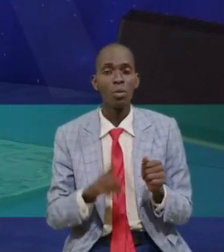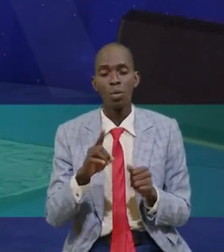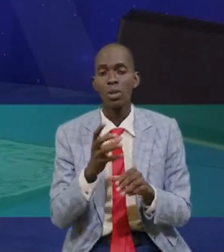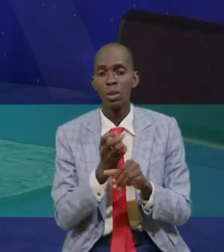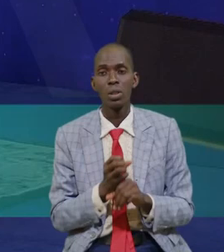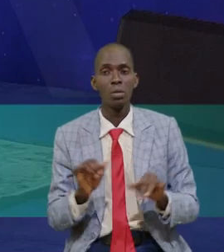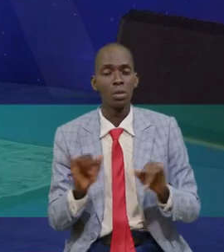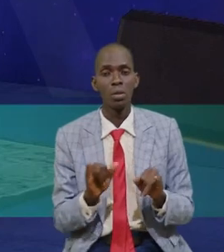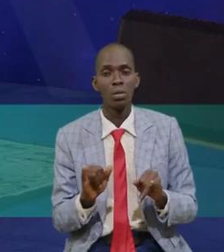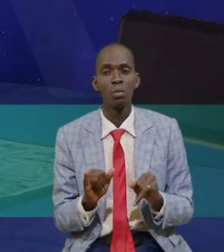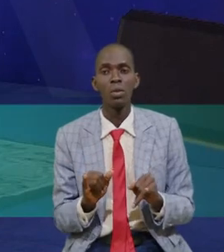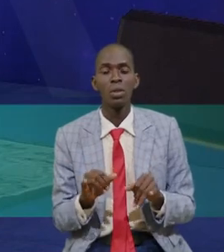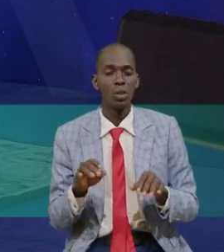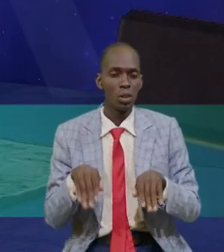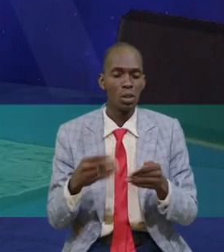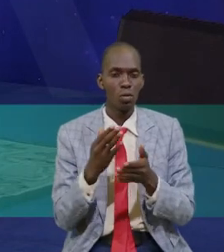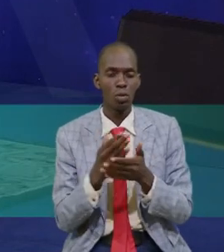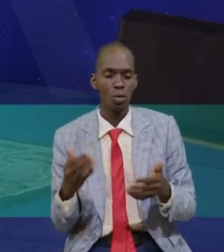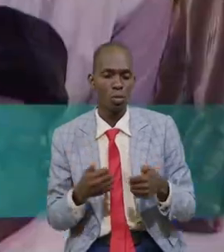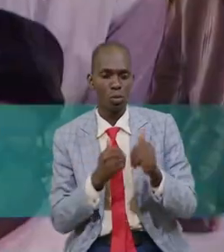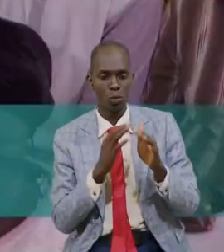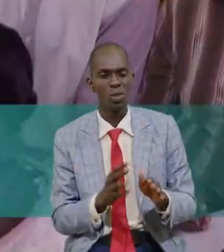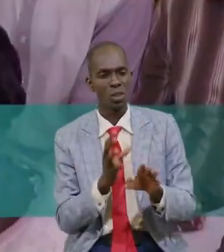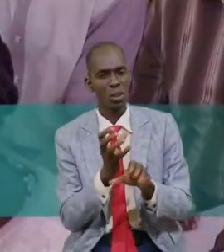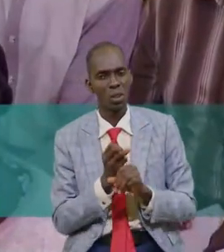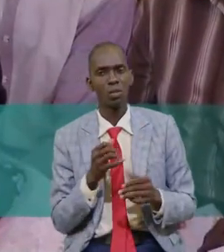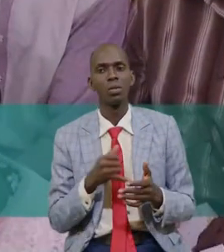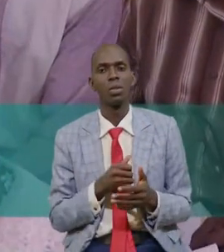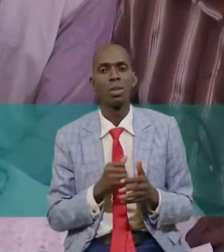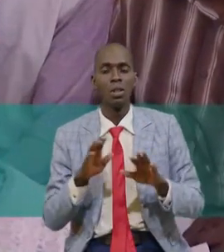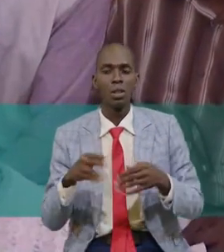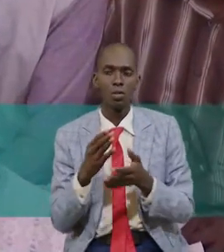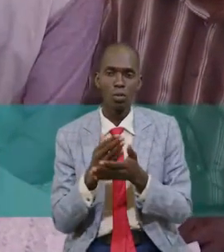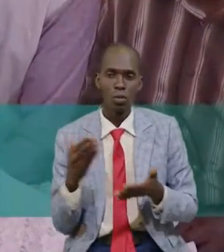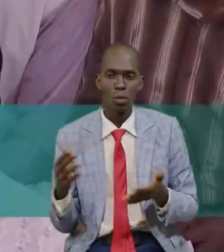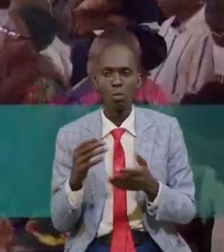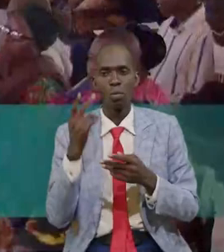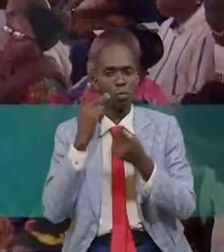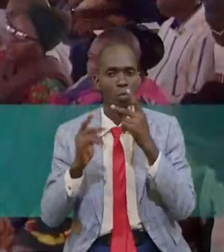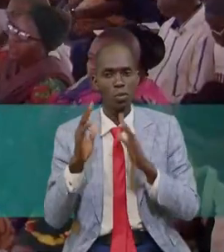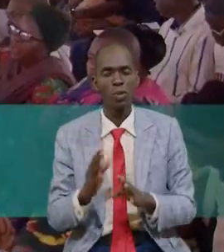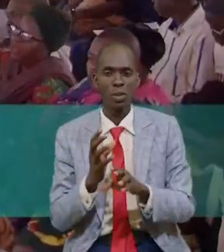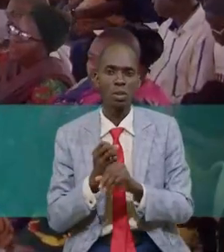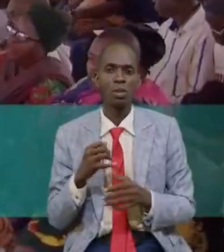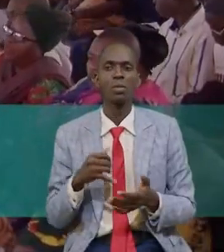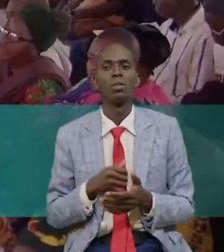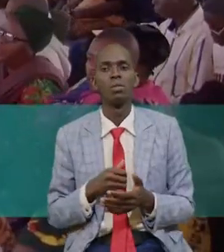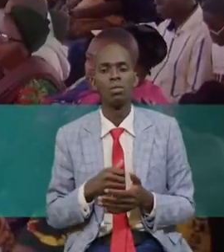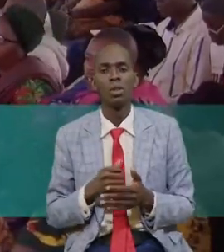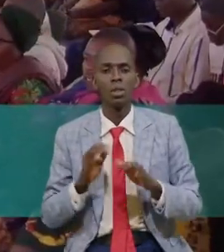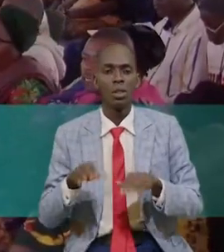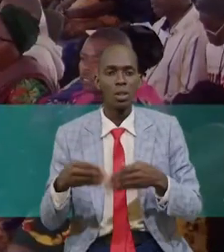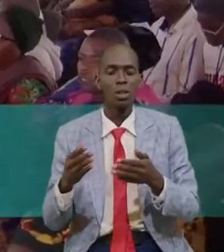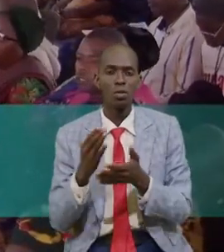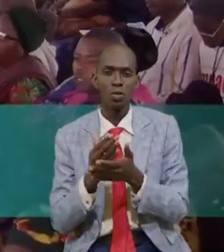gave some apostle, receive. He gave some prophets, receive. He gave